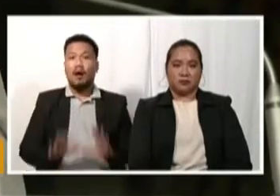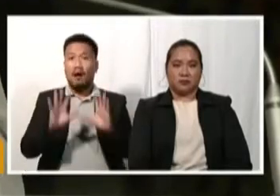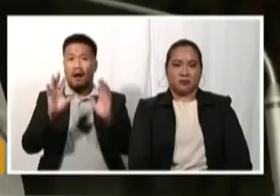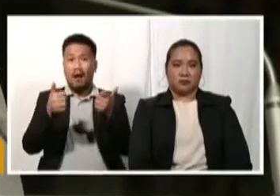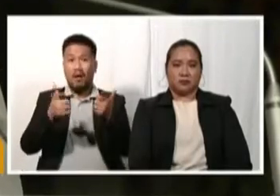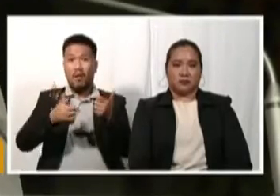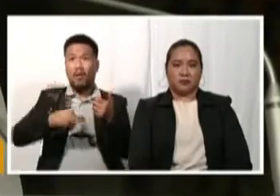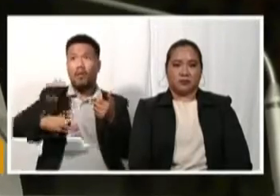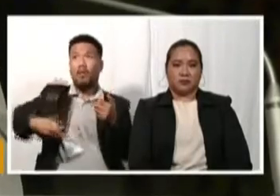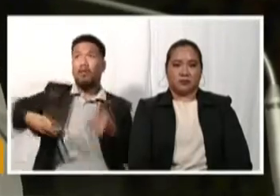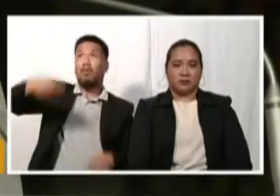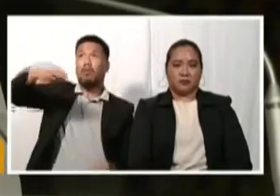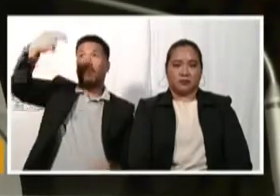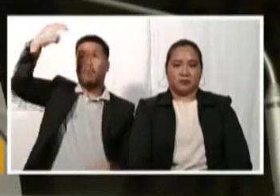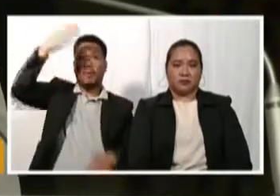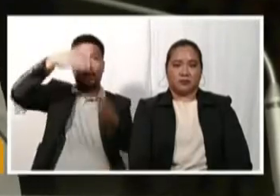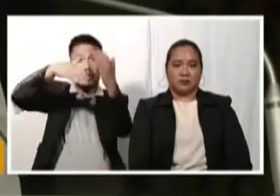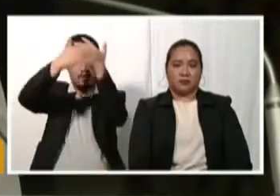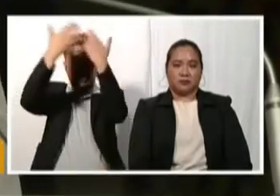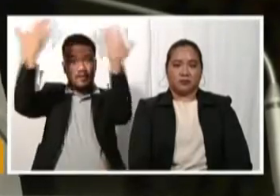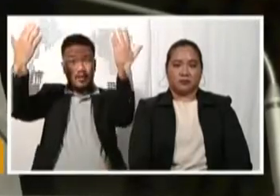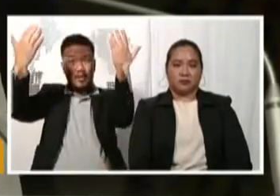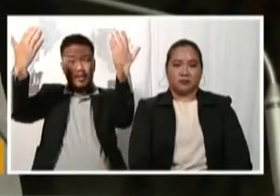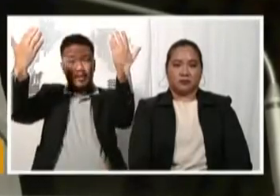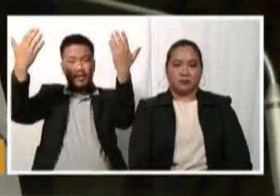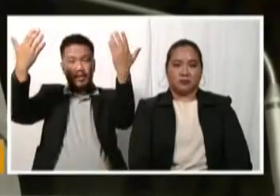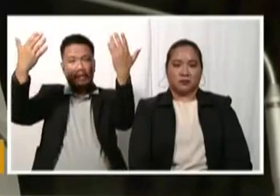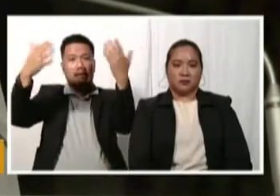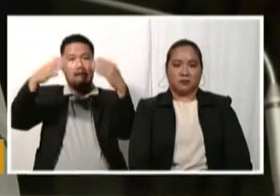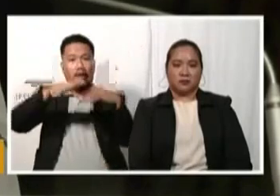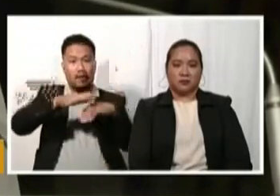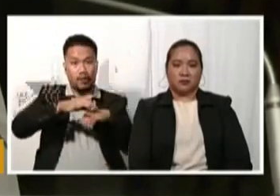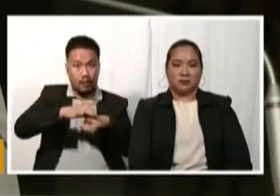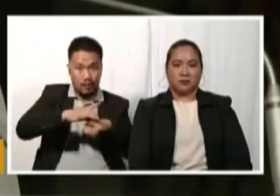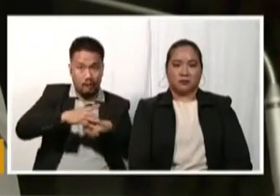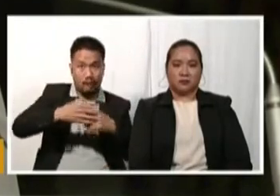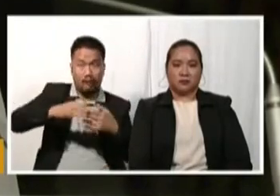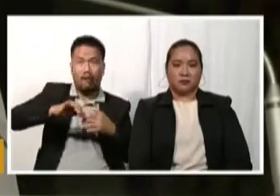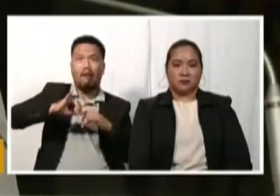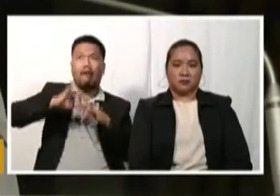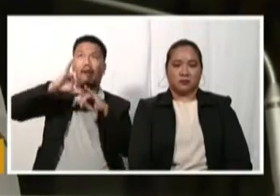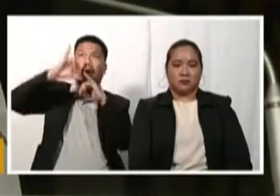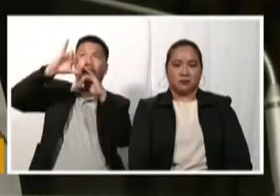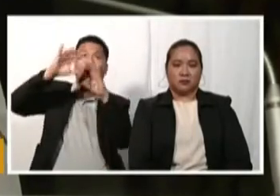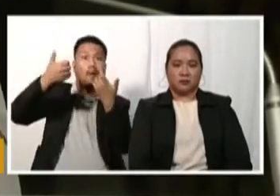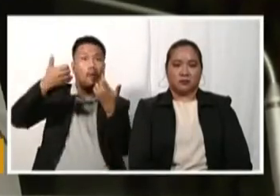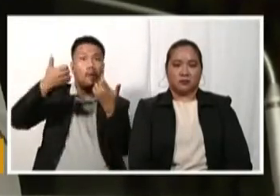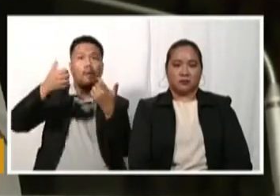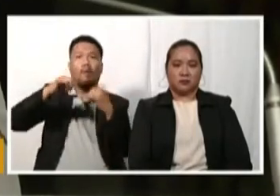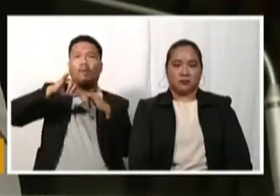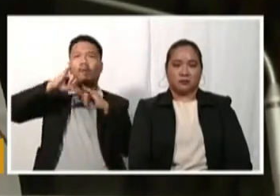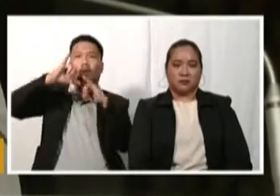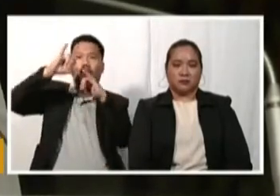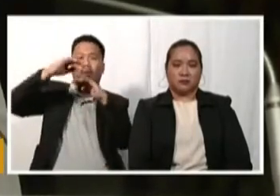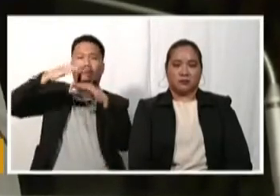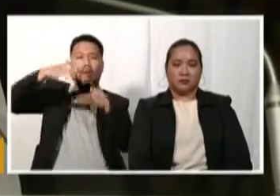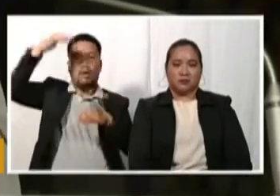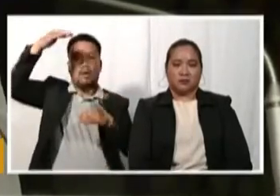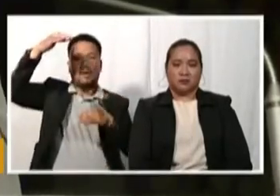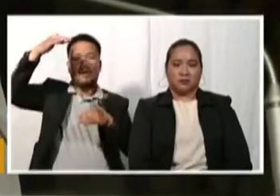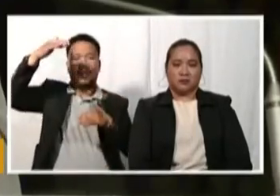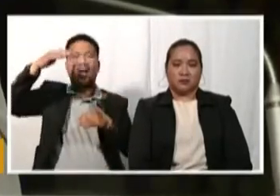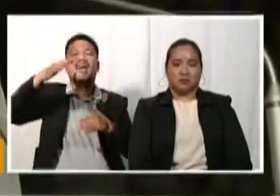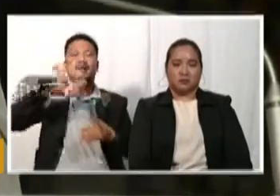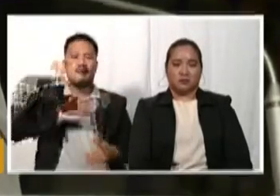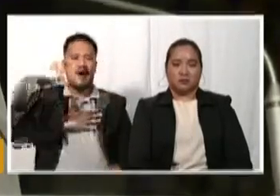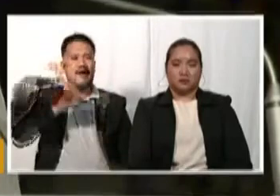above the earth, so high are my ways above your ways, and my thoughts